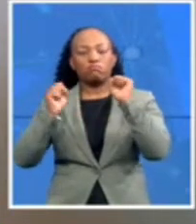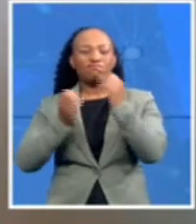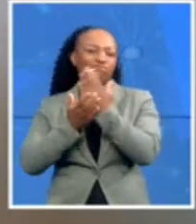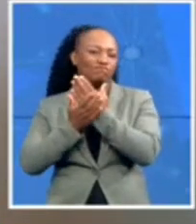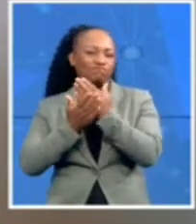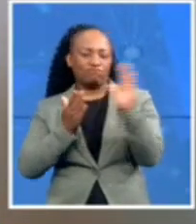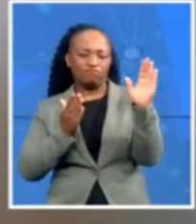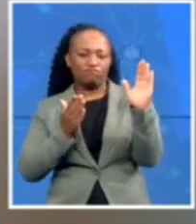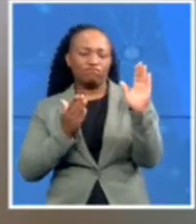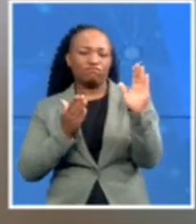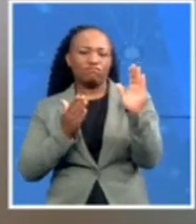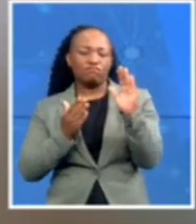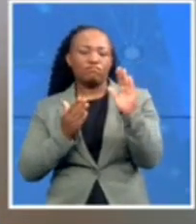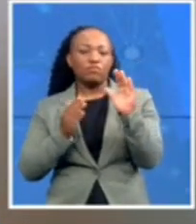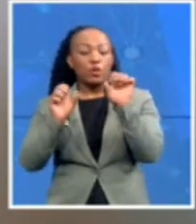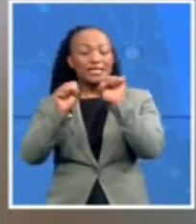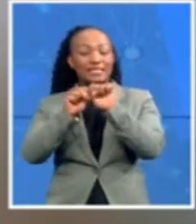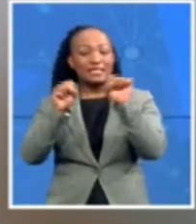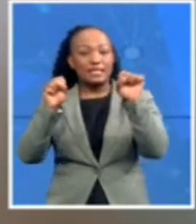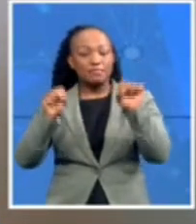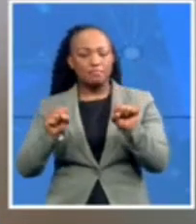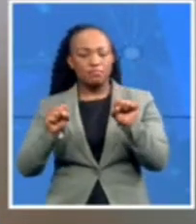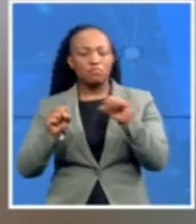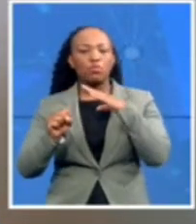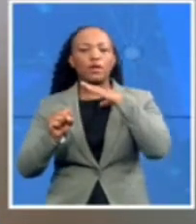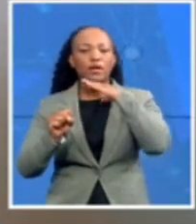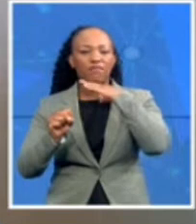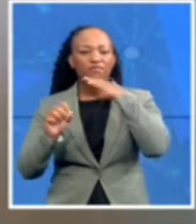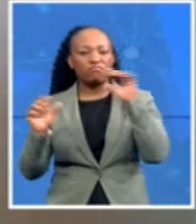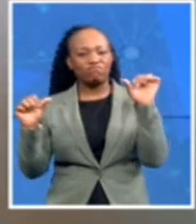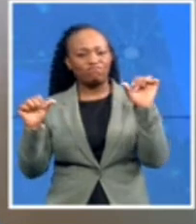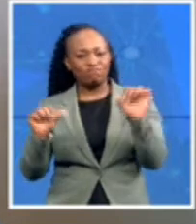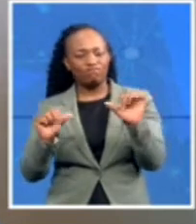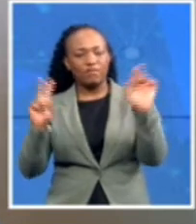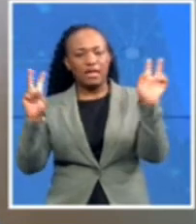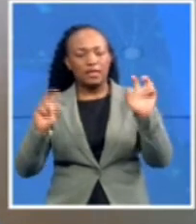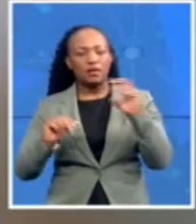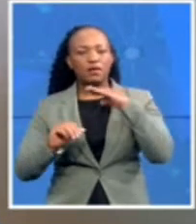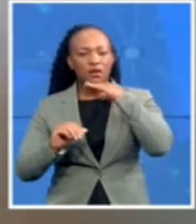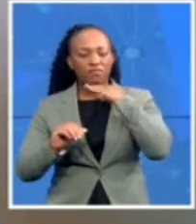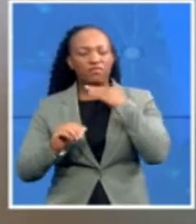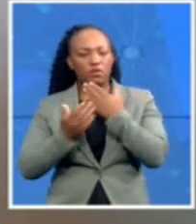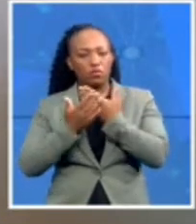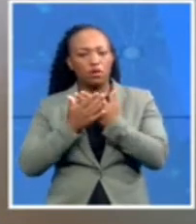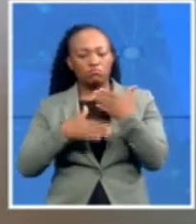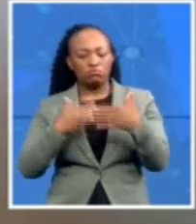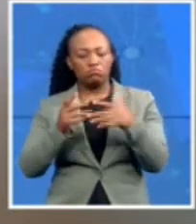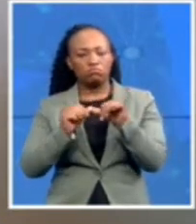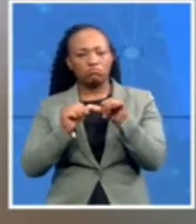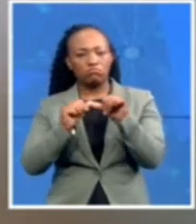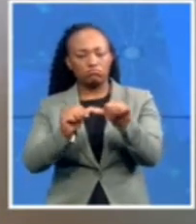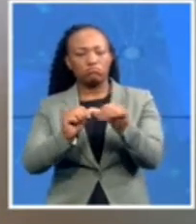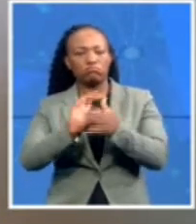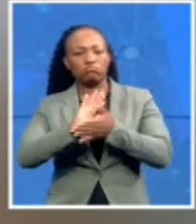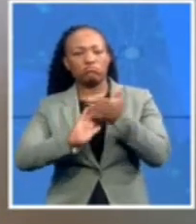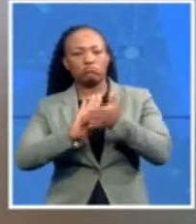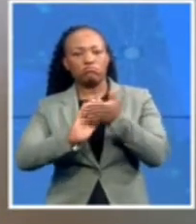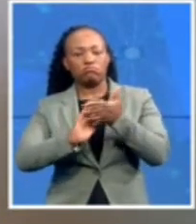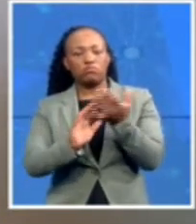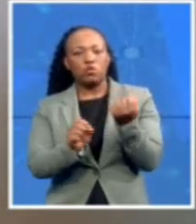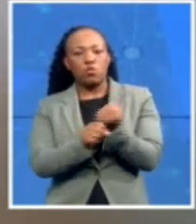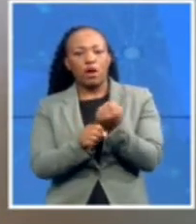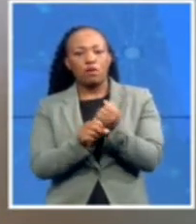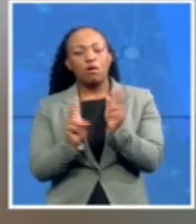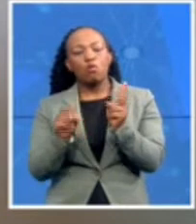have sufficiently recovered that we can continue to operate and meet normal demand.